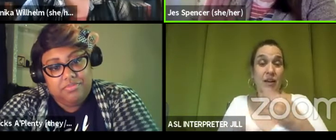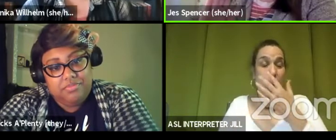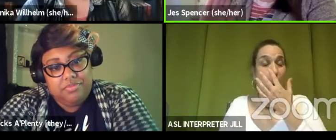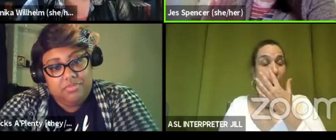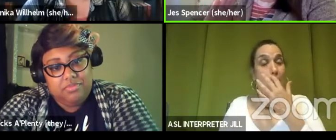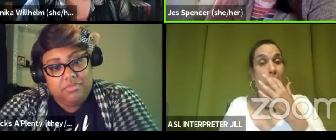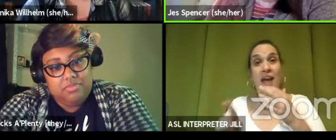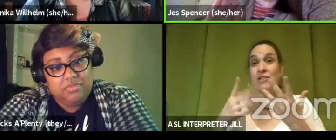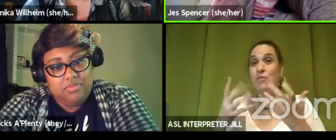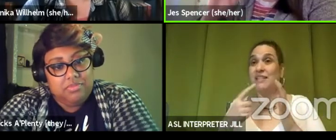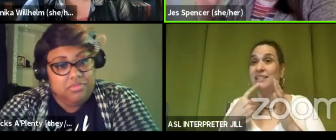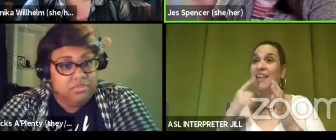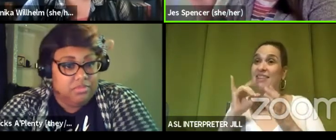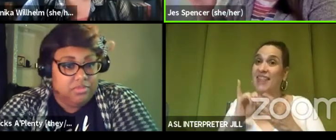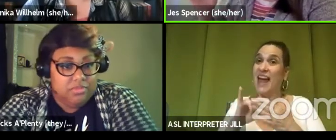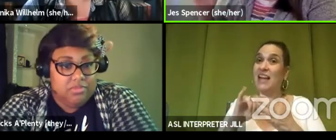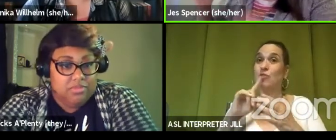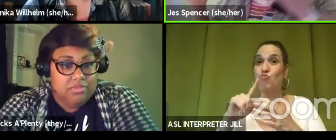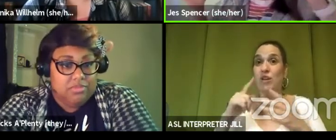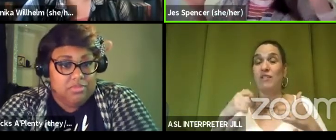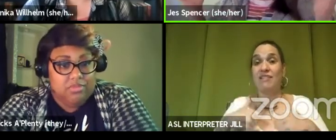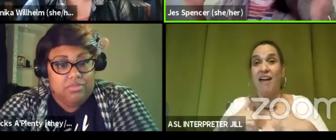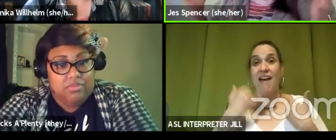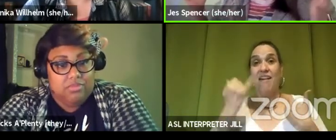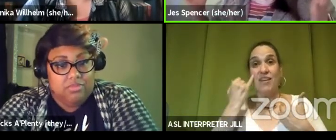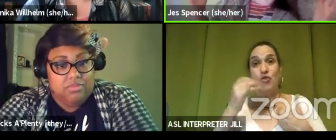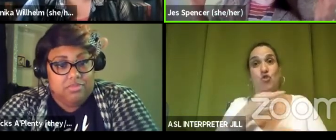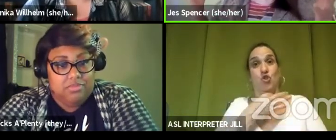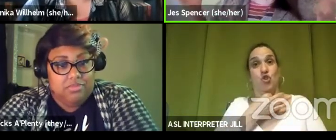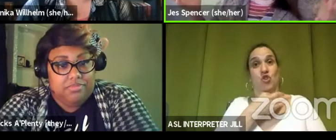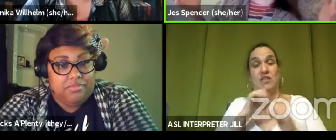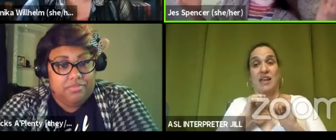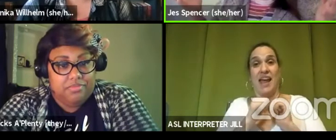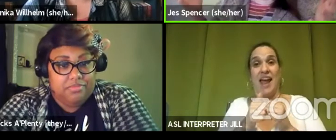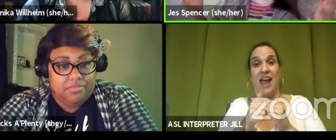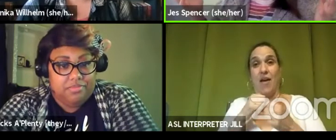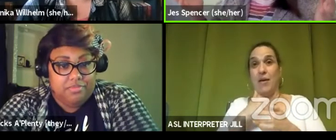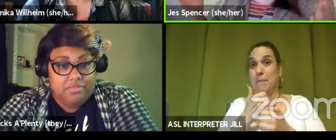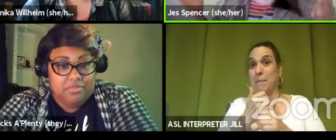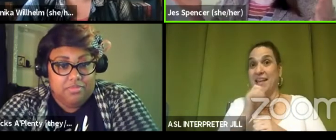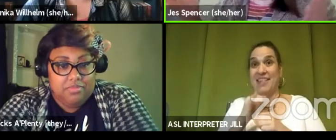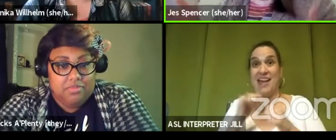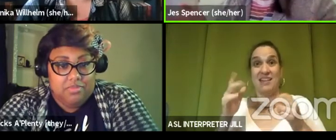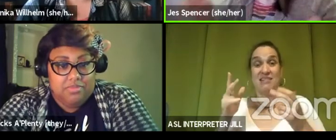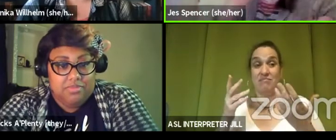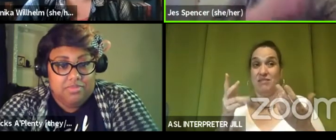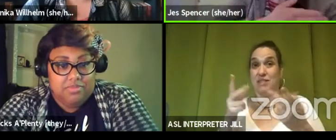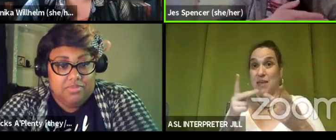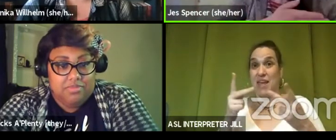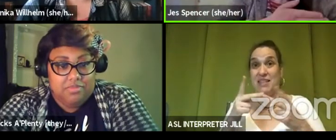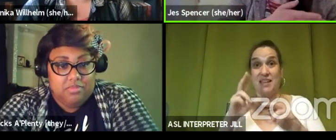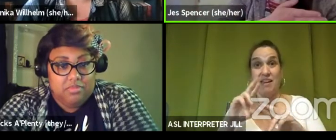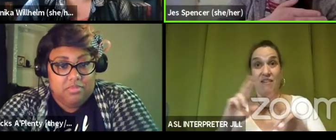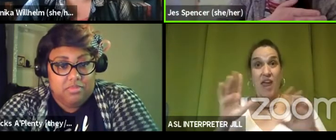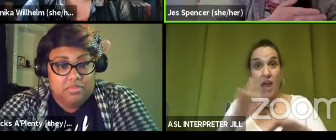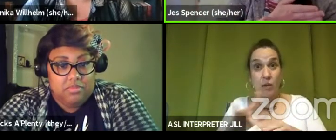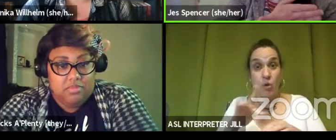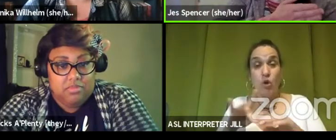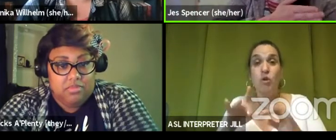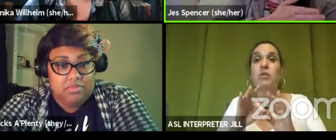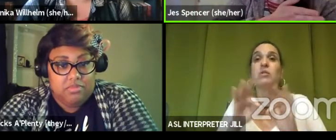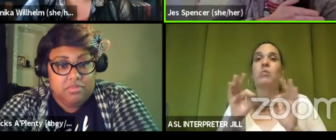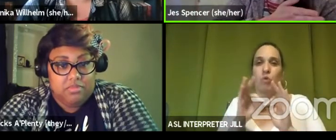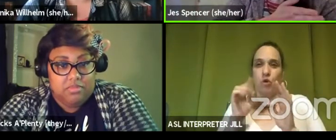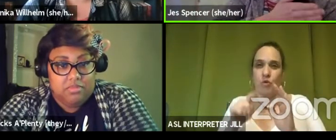a reality. And if you're curious on how to make, like, that space available, you need to start with having that